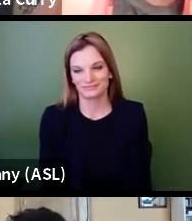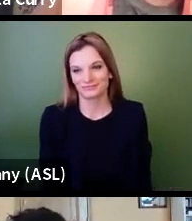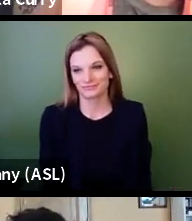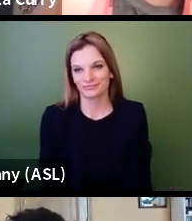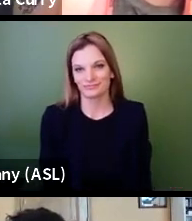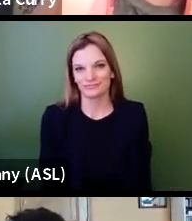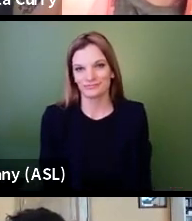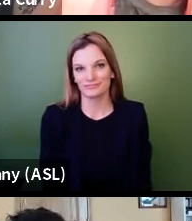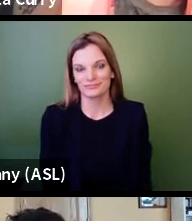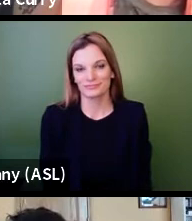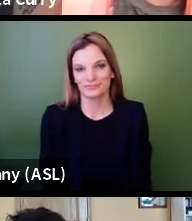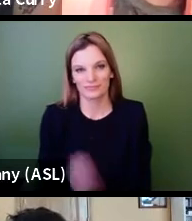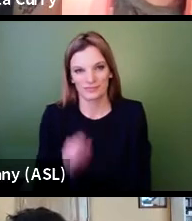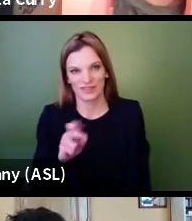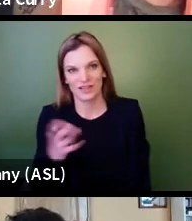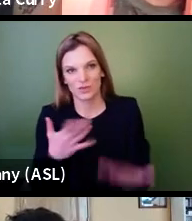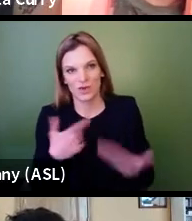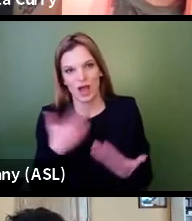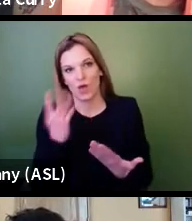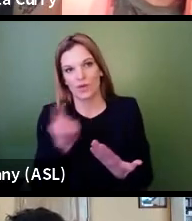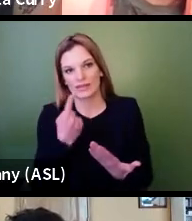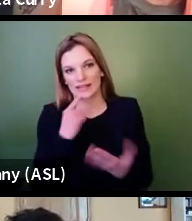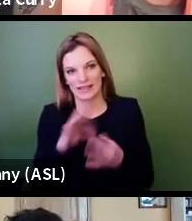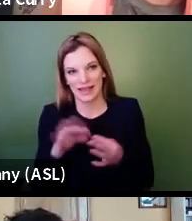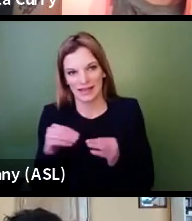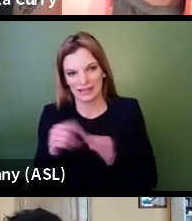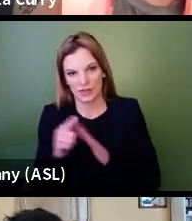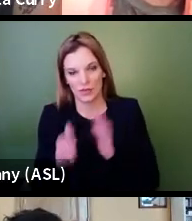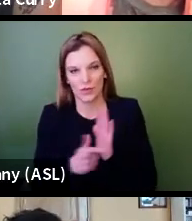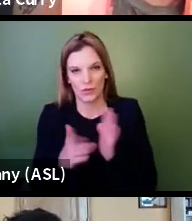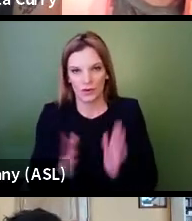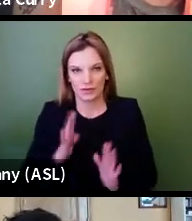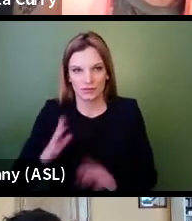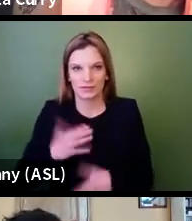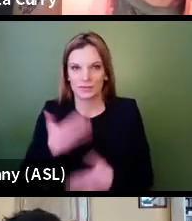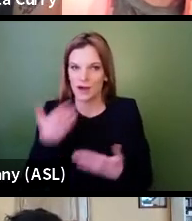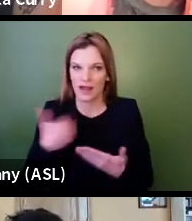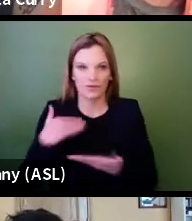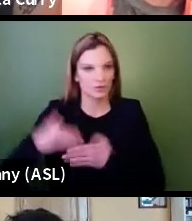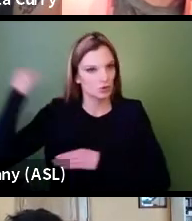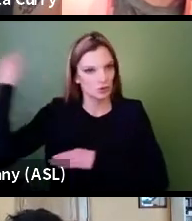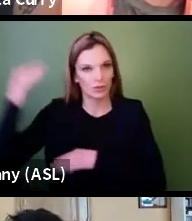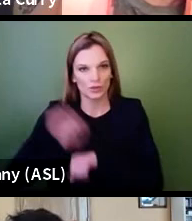That's what I always said when I was in practice. You know, it's always better to have too much work than not enough.